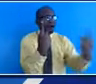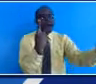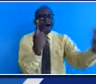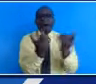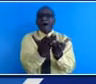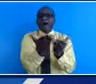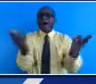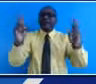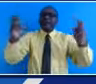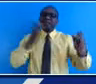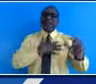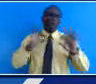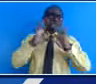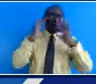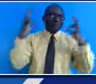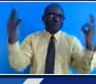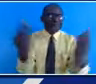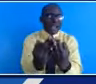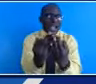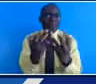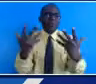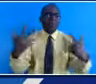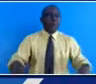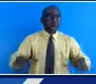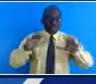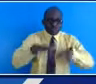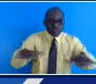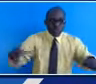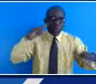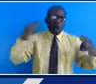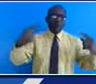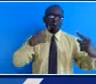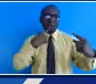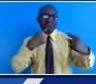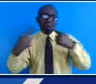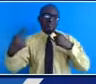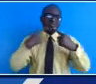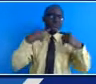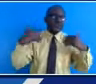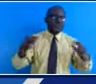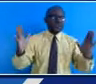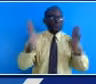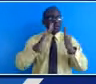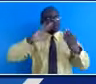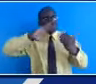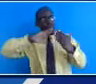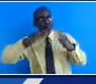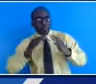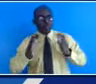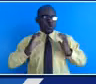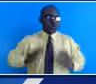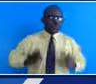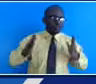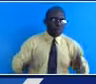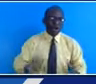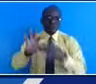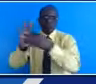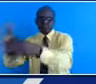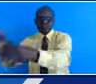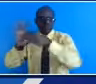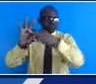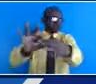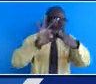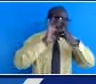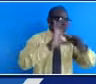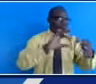what's really been missing, because you can't do that when you're not seeing them face to face. It's been wonderful to see the outpouring of support with the